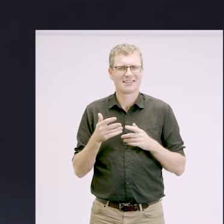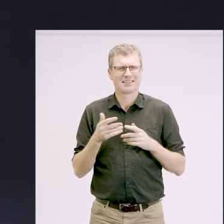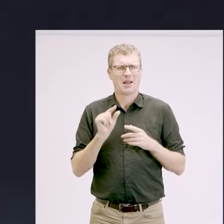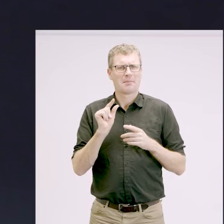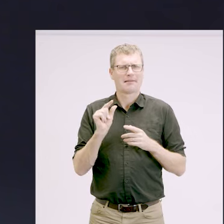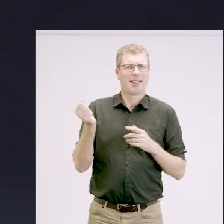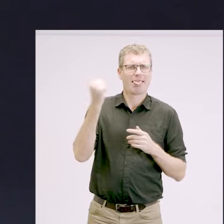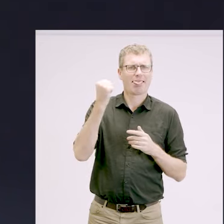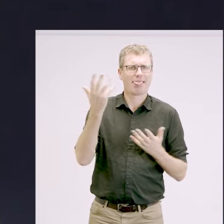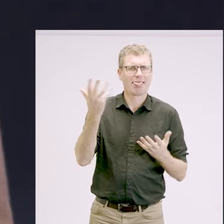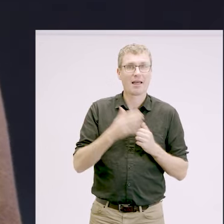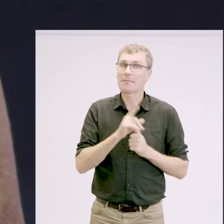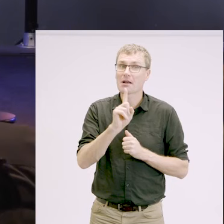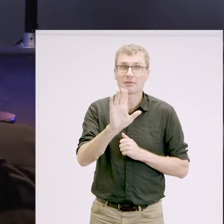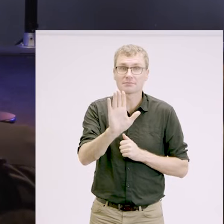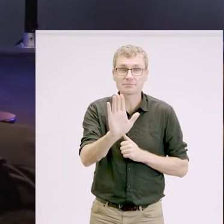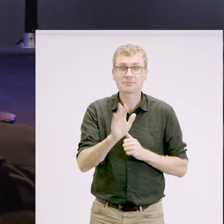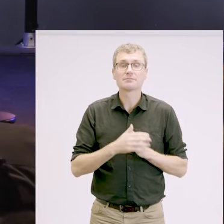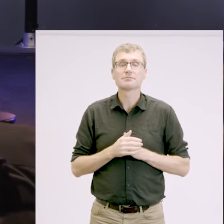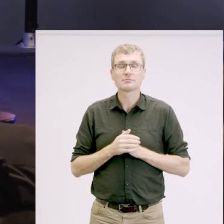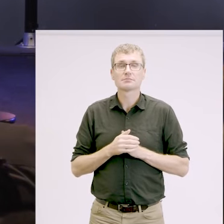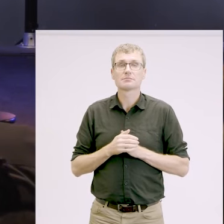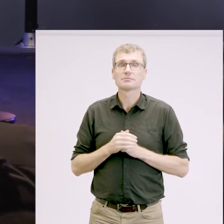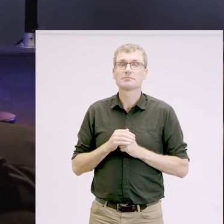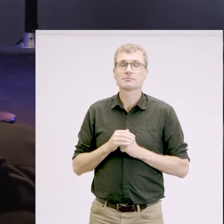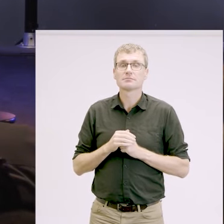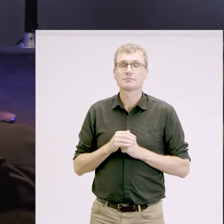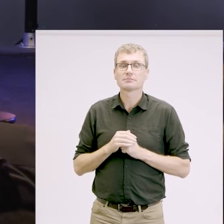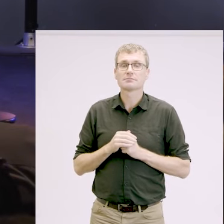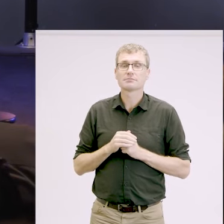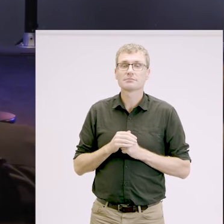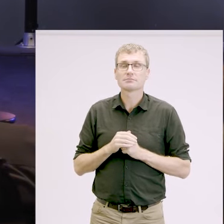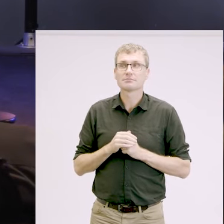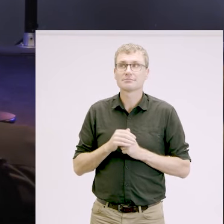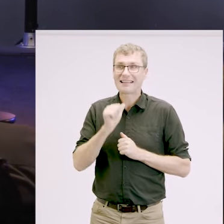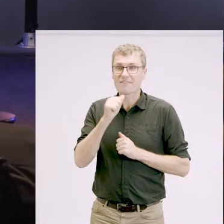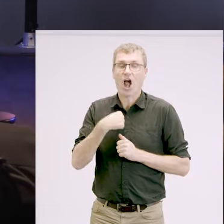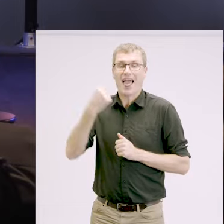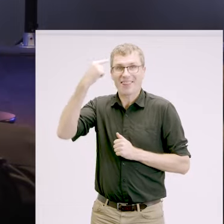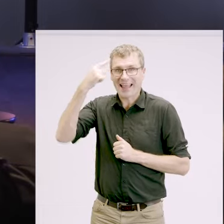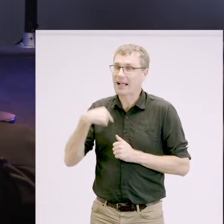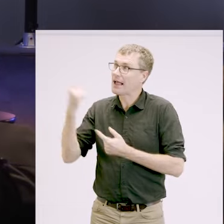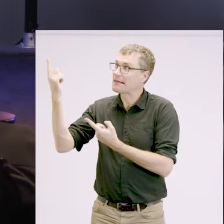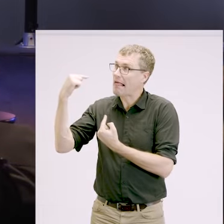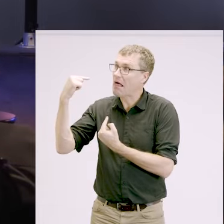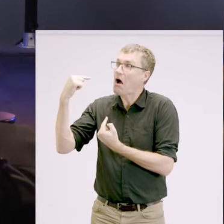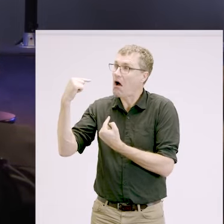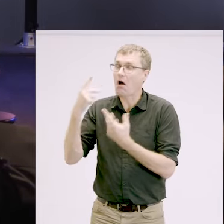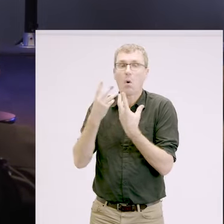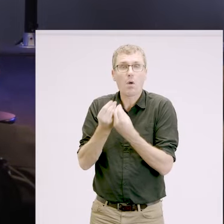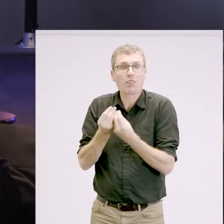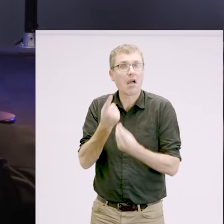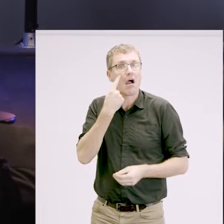zeal of a young convert or whatever. But I think what's actually happening in that is that we're learning, end of the day, better to